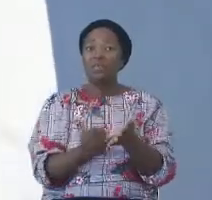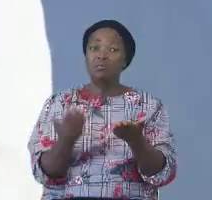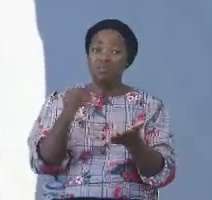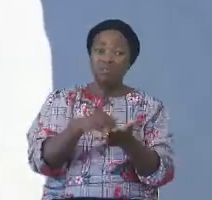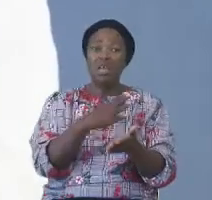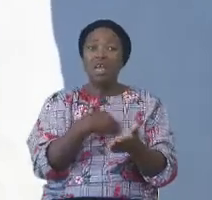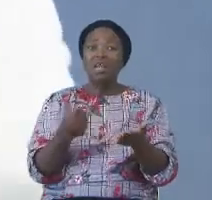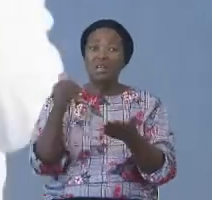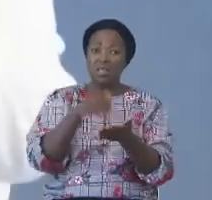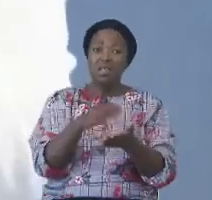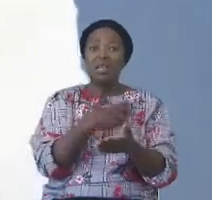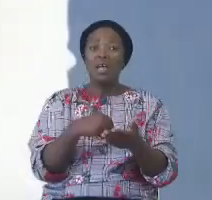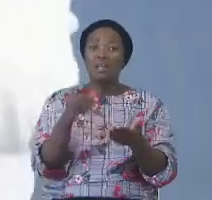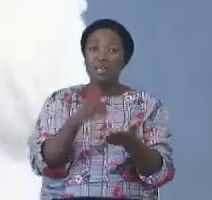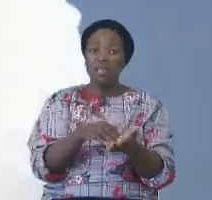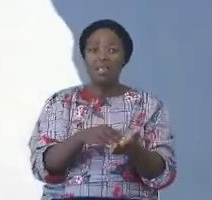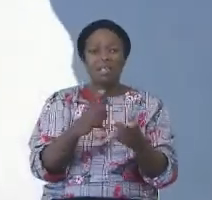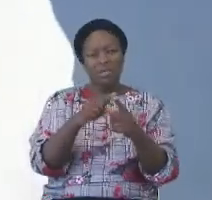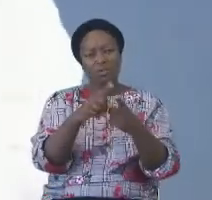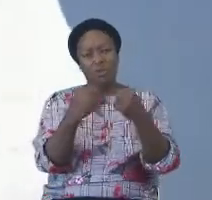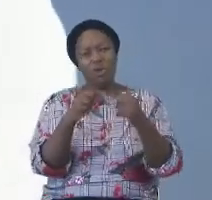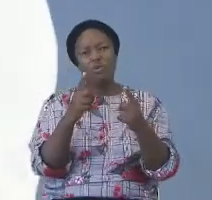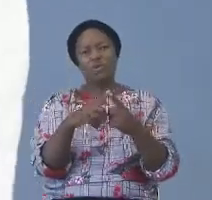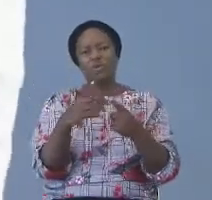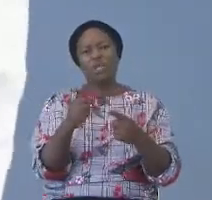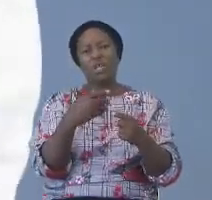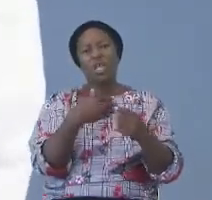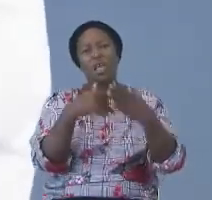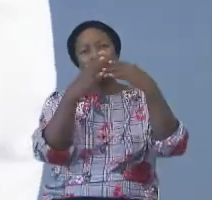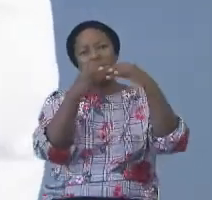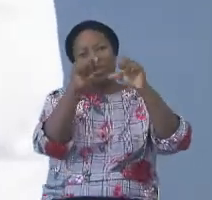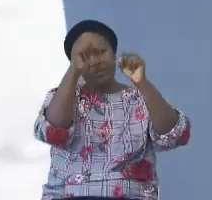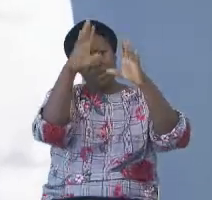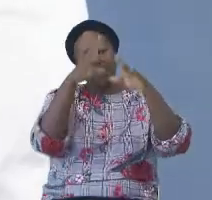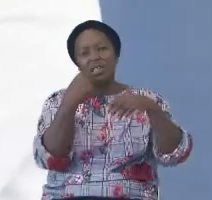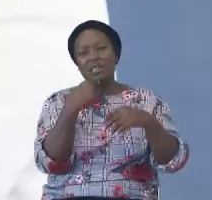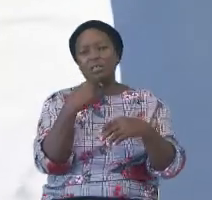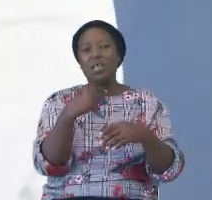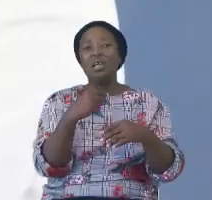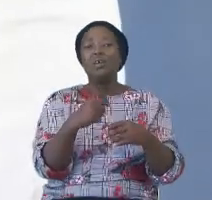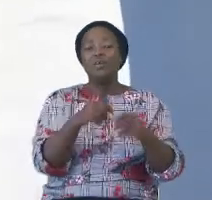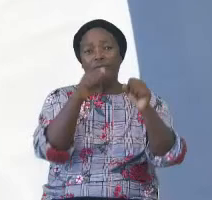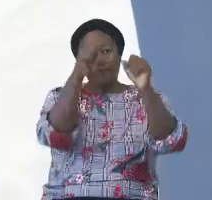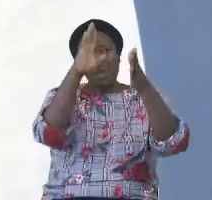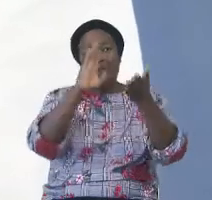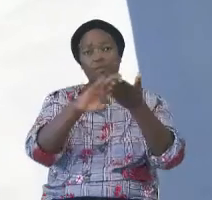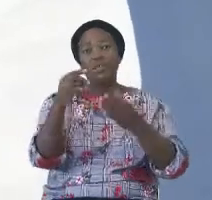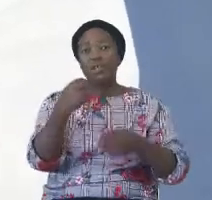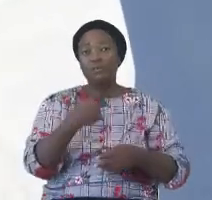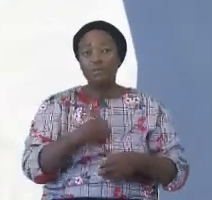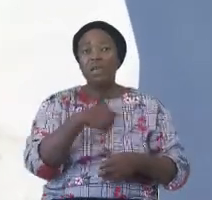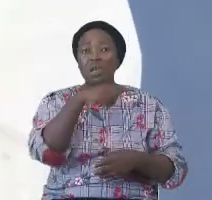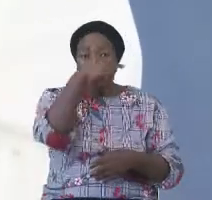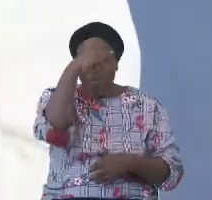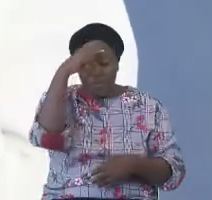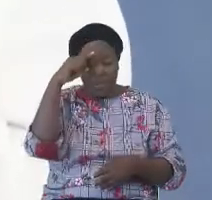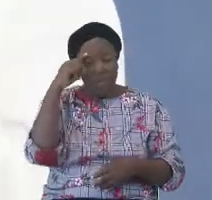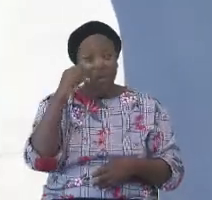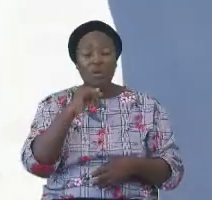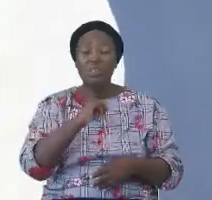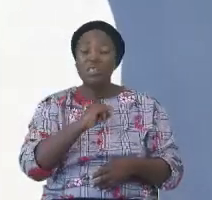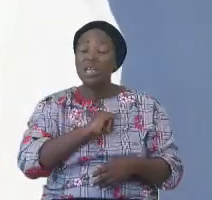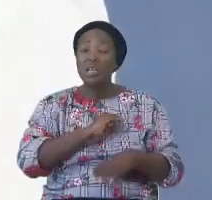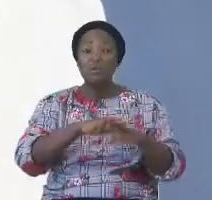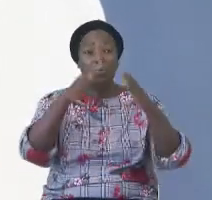father forgive when you repeat that and you call to the heavenly father father forgive